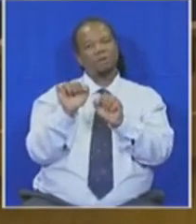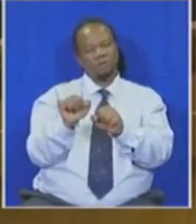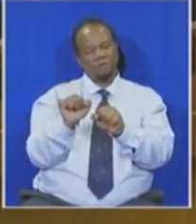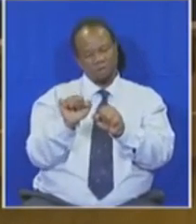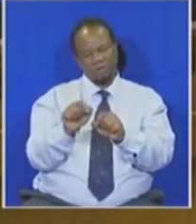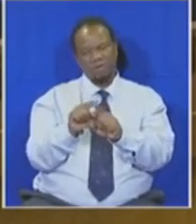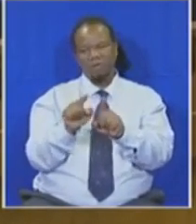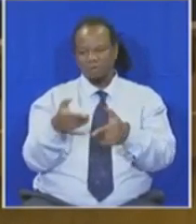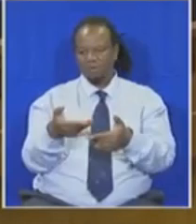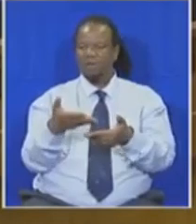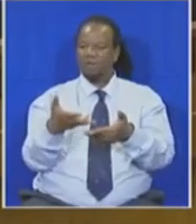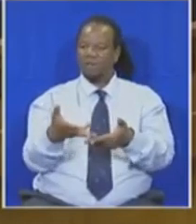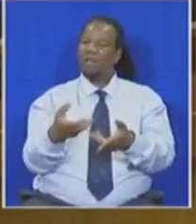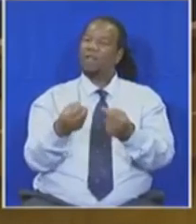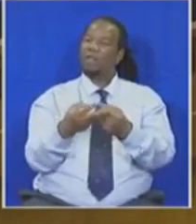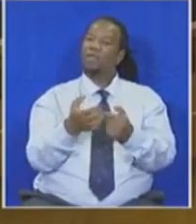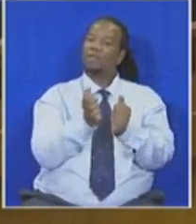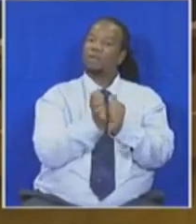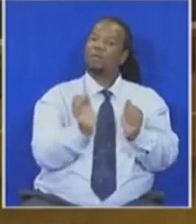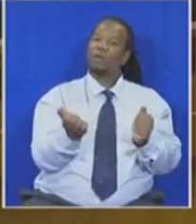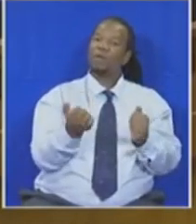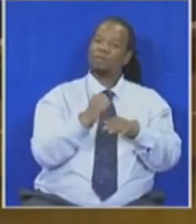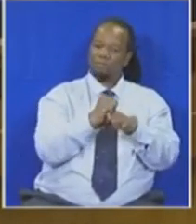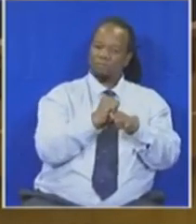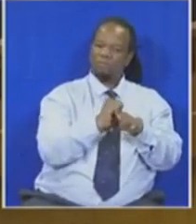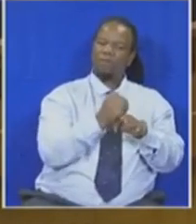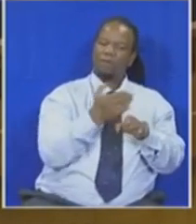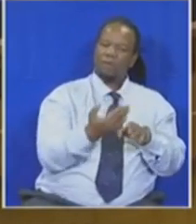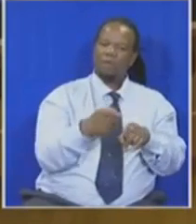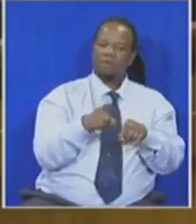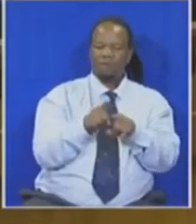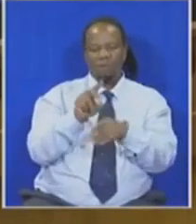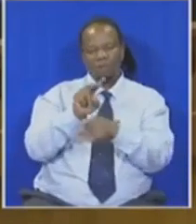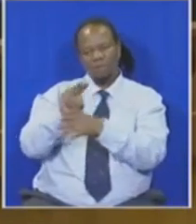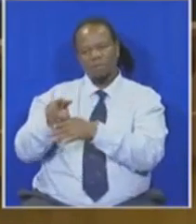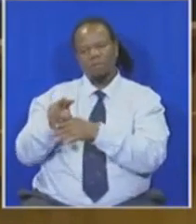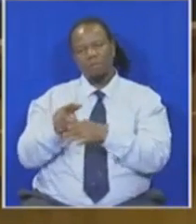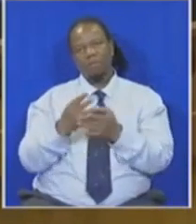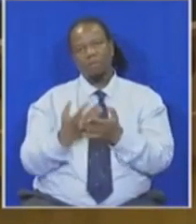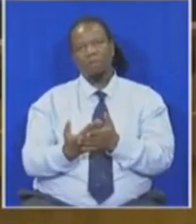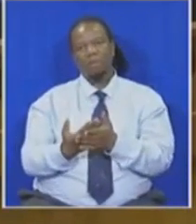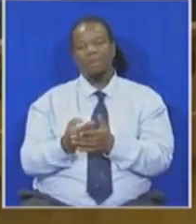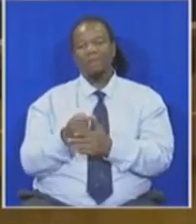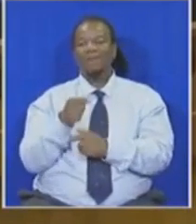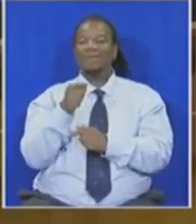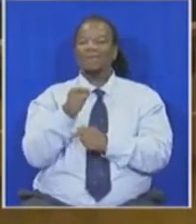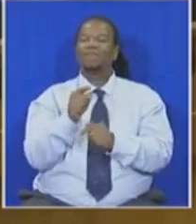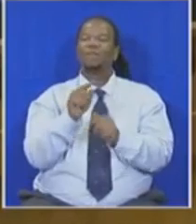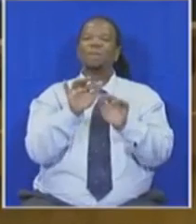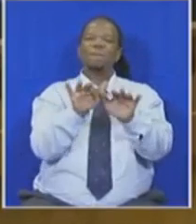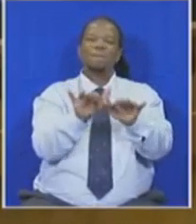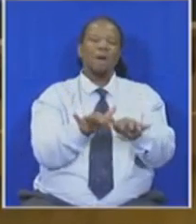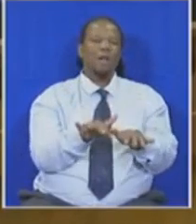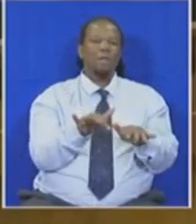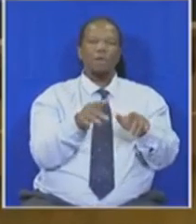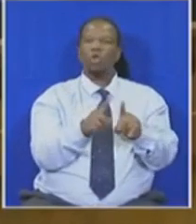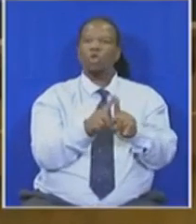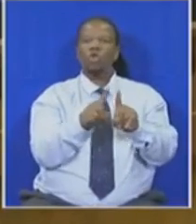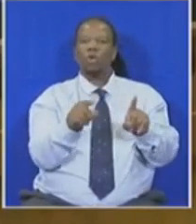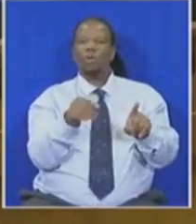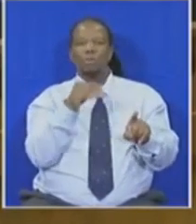of our new democratic model of accountability and oversight. But this Parliament has to be far more than just bricks and